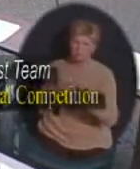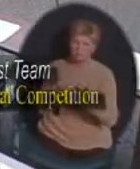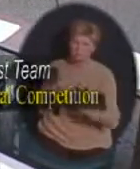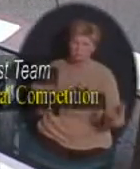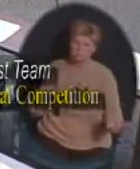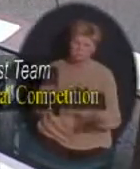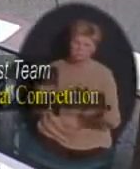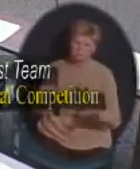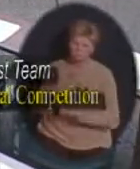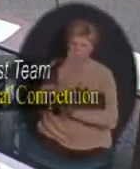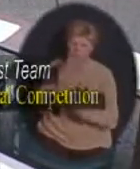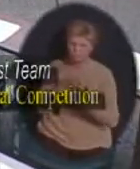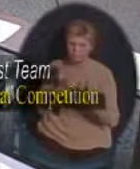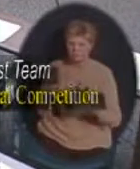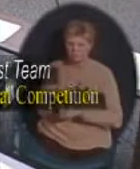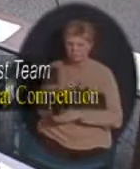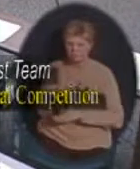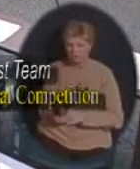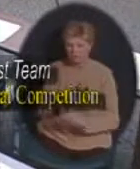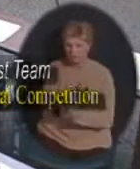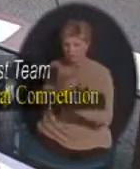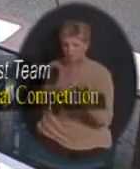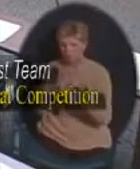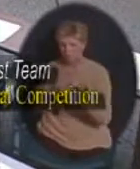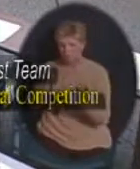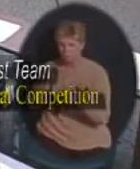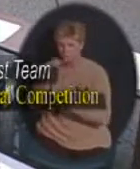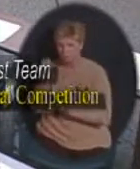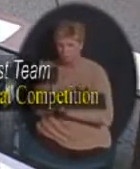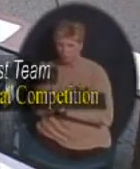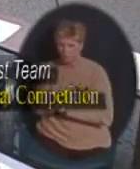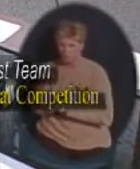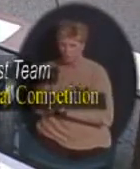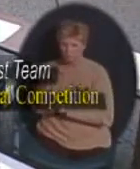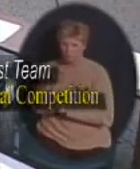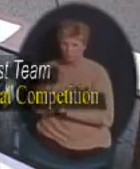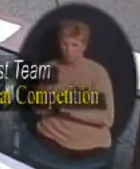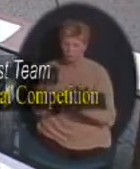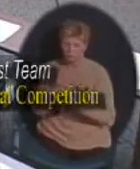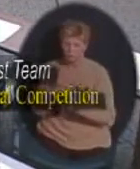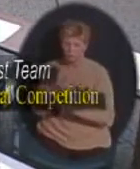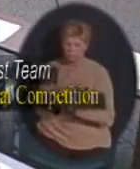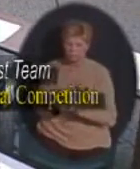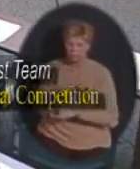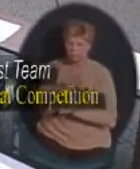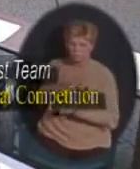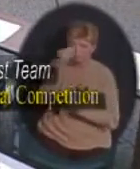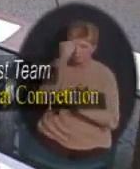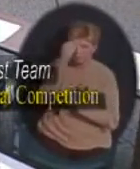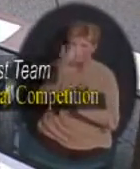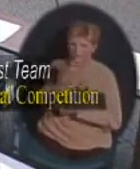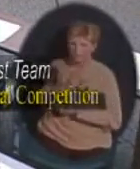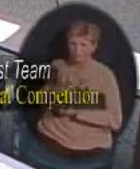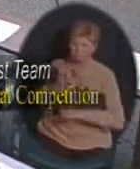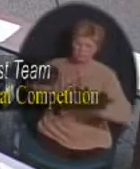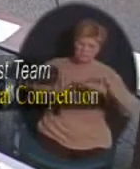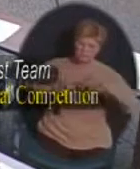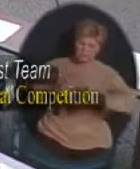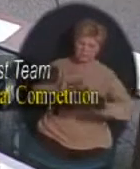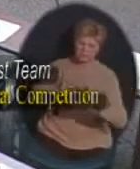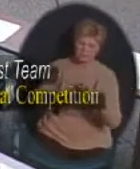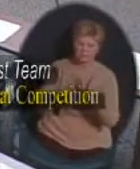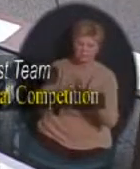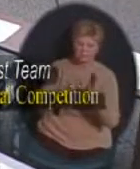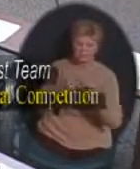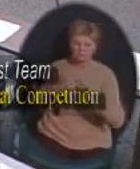12th grade to use their imaginations and their knowledge of science and technology and project how that technology might change in the